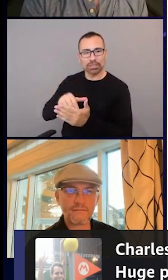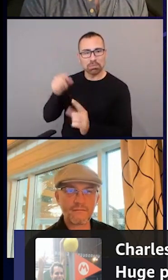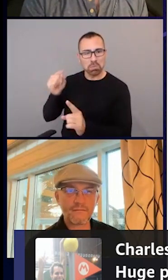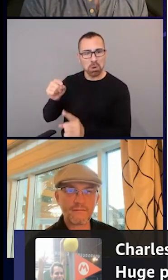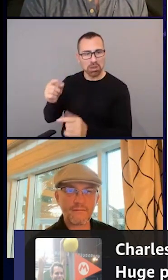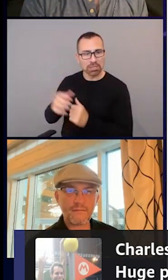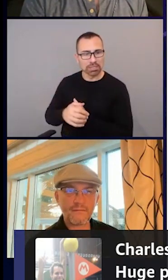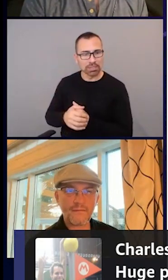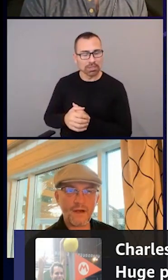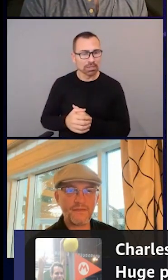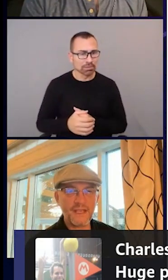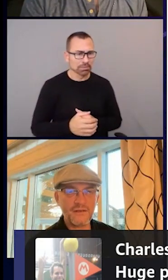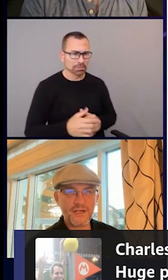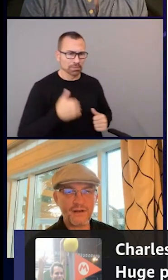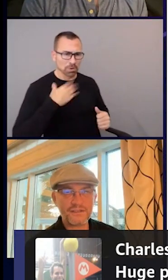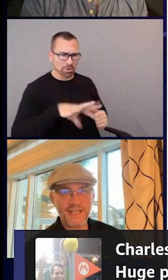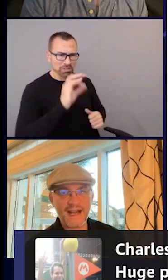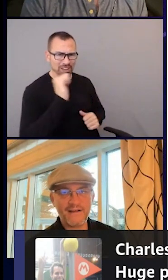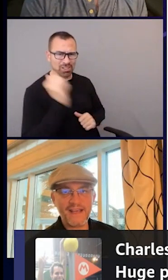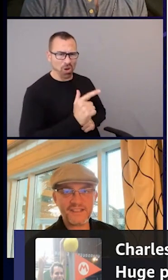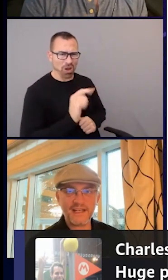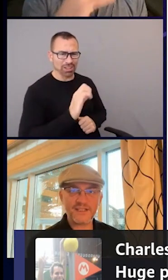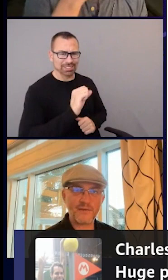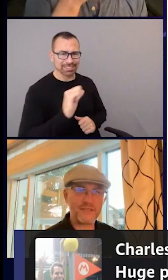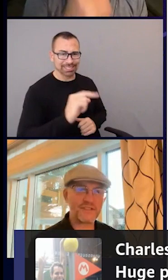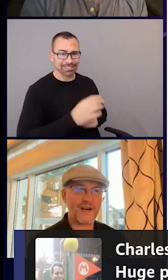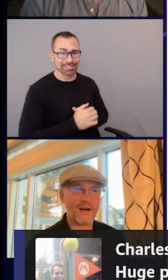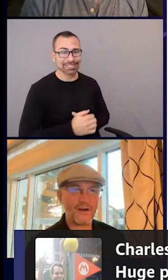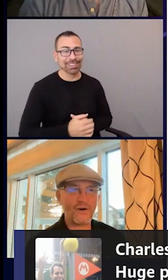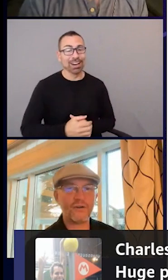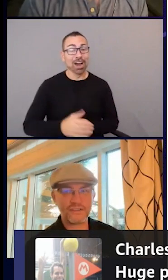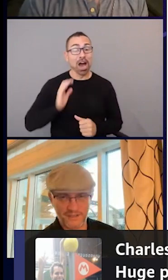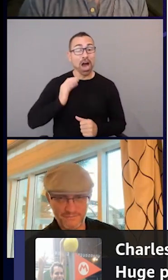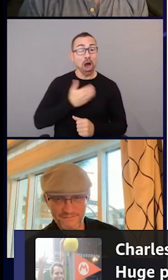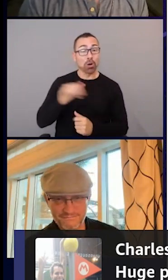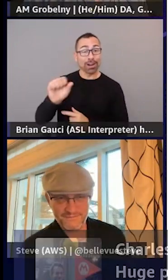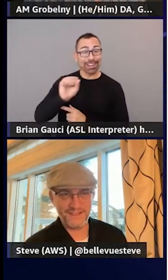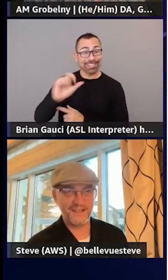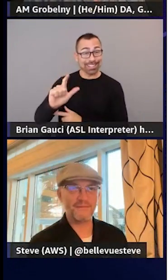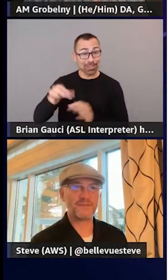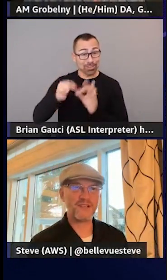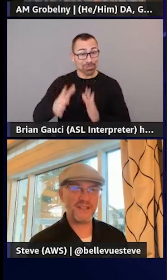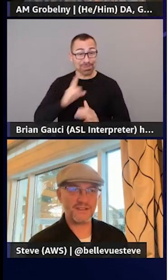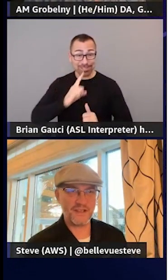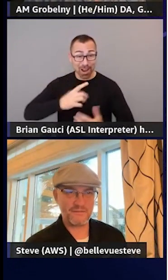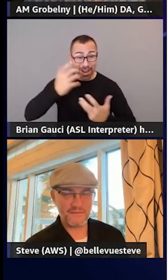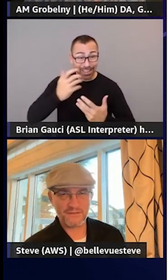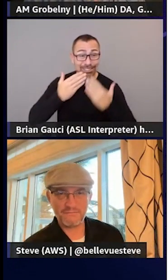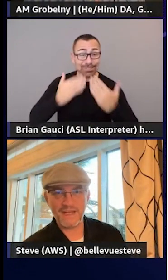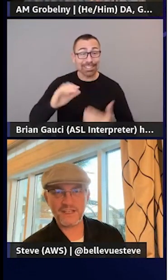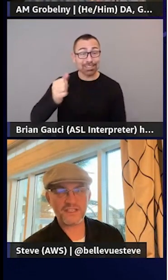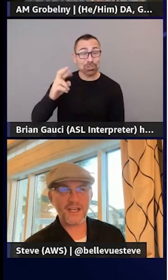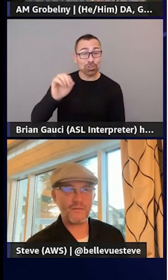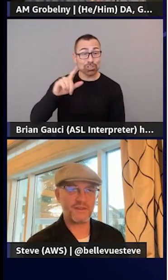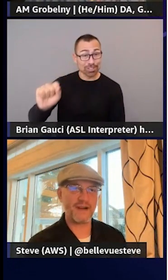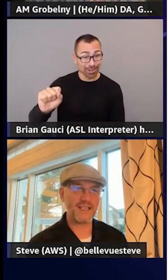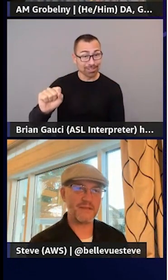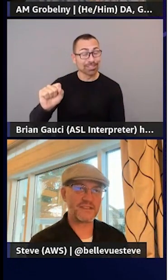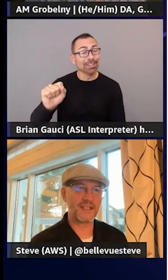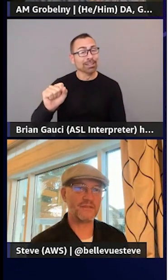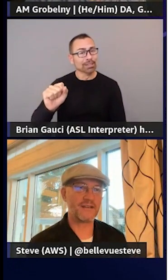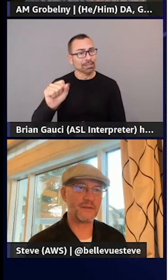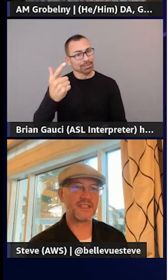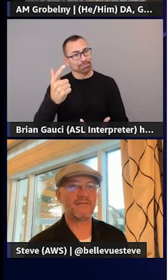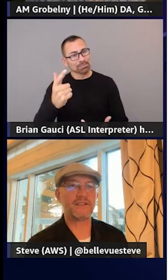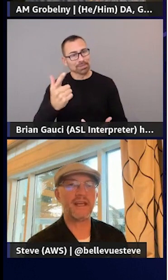know. Oh, thank you, Charles. Yeah, our ASL interpreters are awesome, especially at managing to cope with the randomness